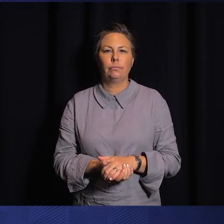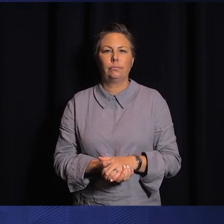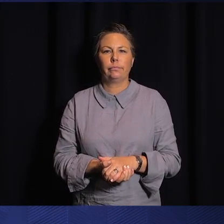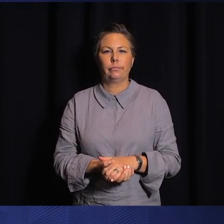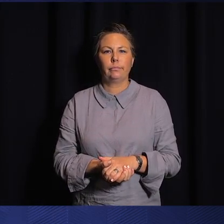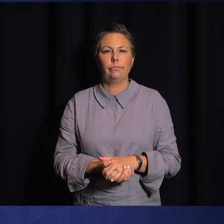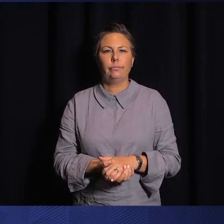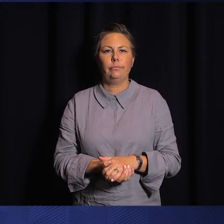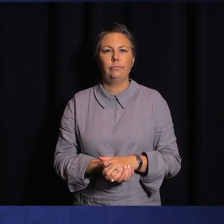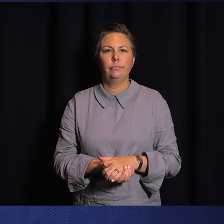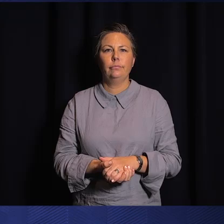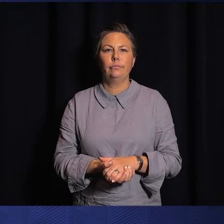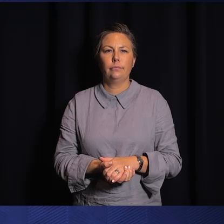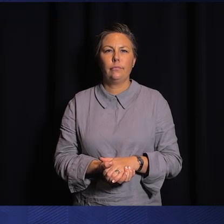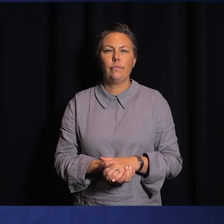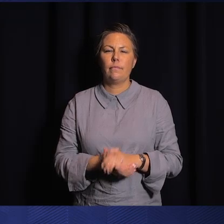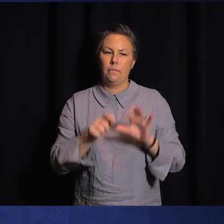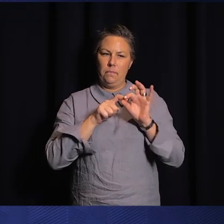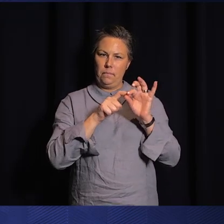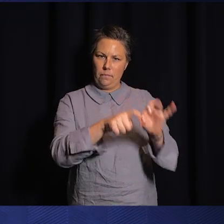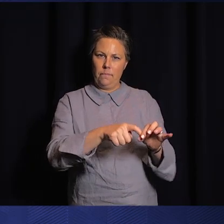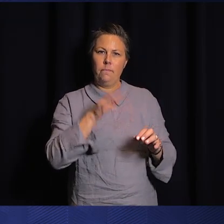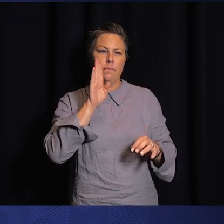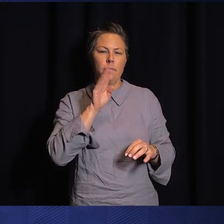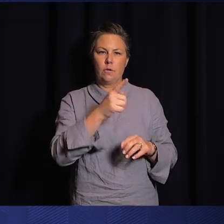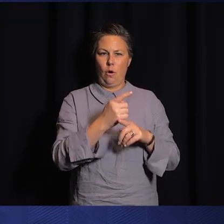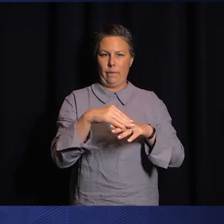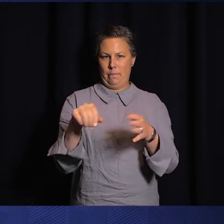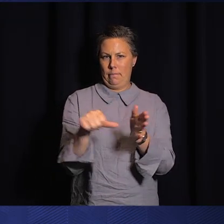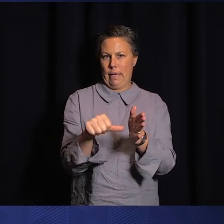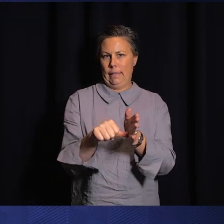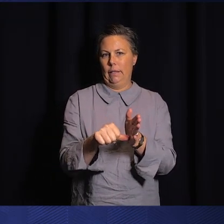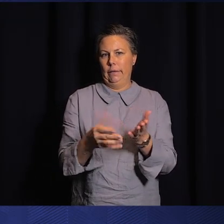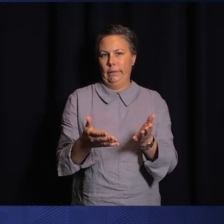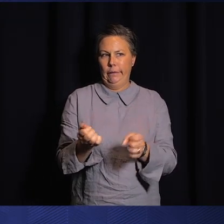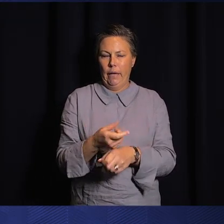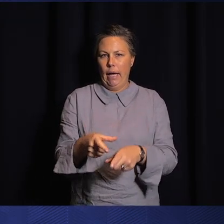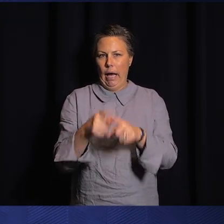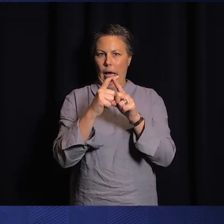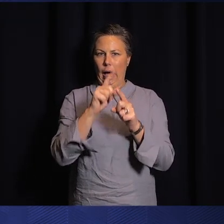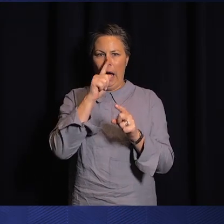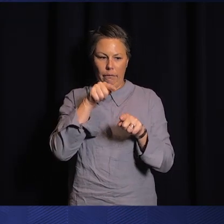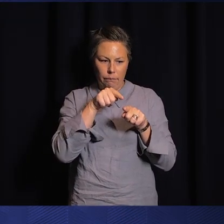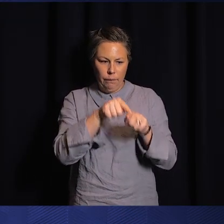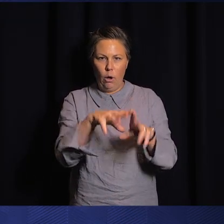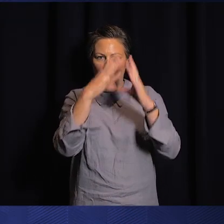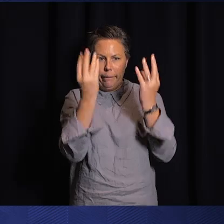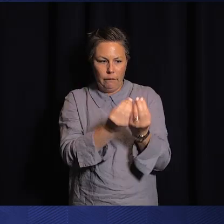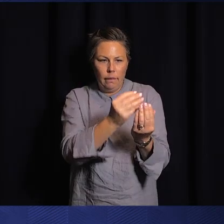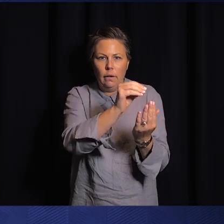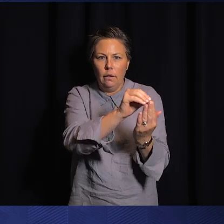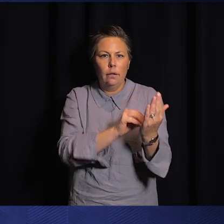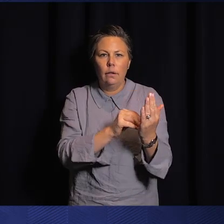developed. Sorry. You mentioned the financial aspect that makes it challenging to implement. Of course, one